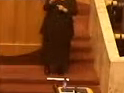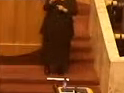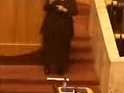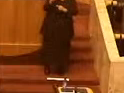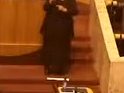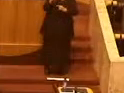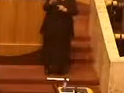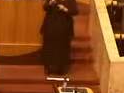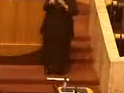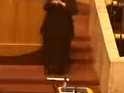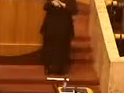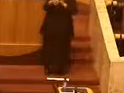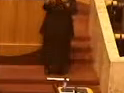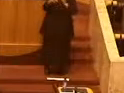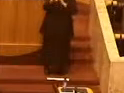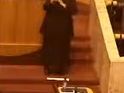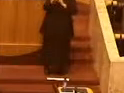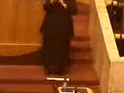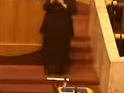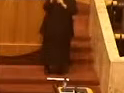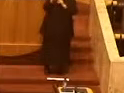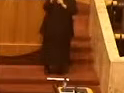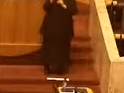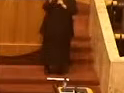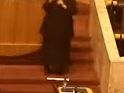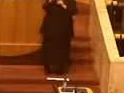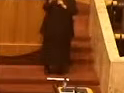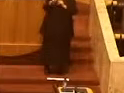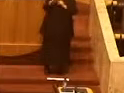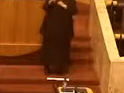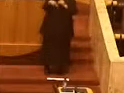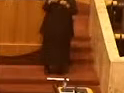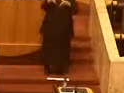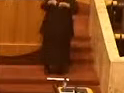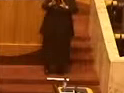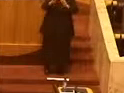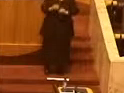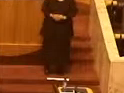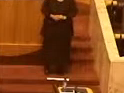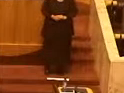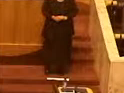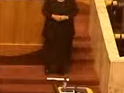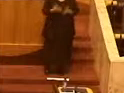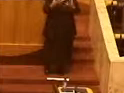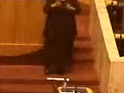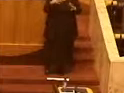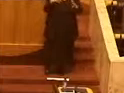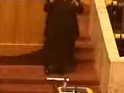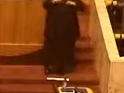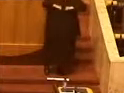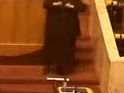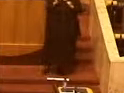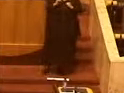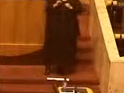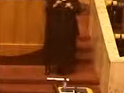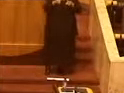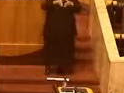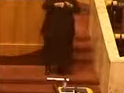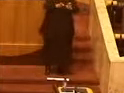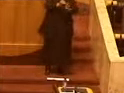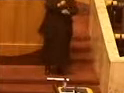ko sedikeng sa Moses Kotane mabapi le ditsela. Ra be ra dumelana gore ditsela